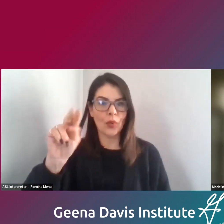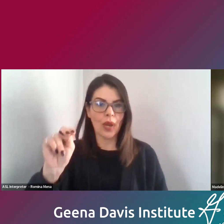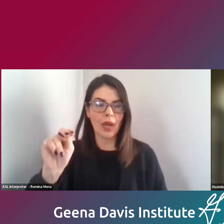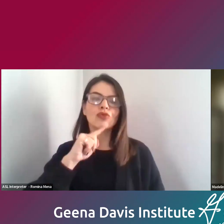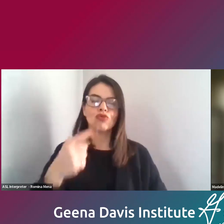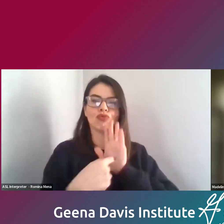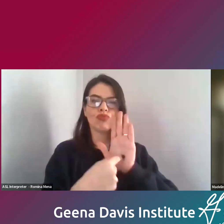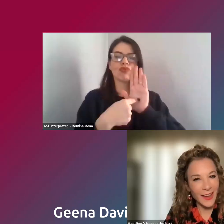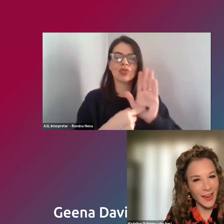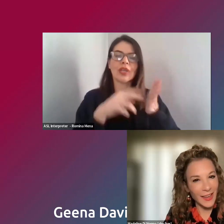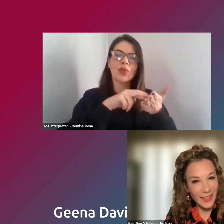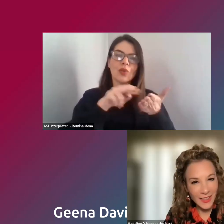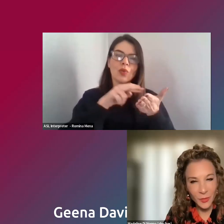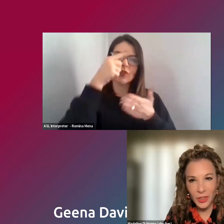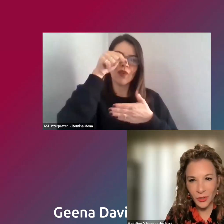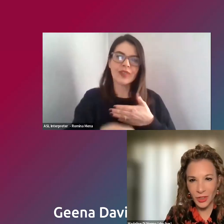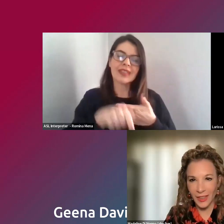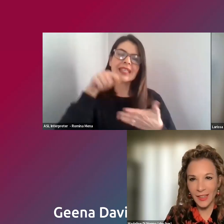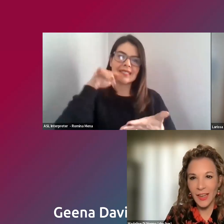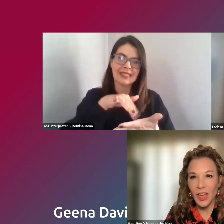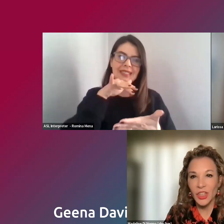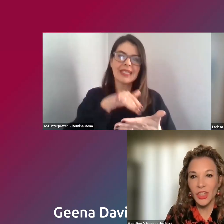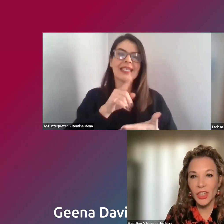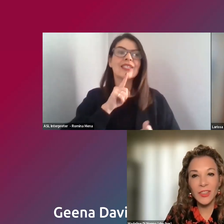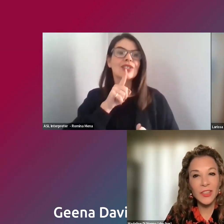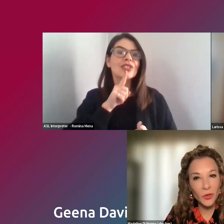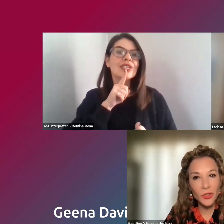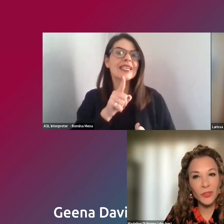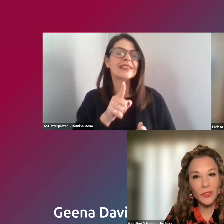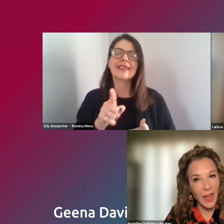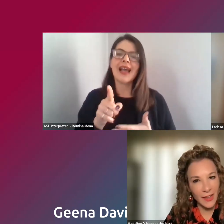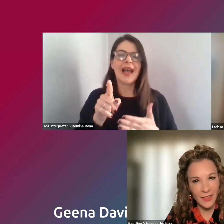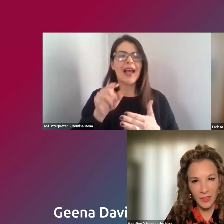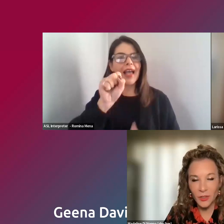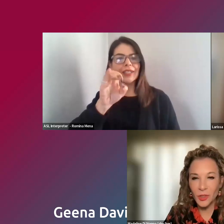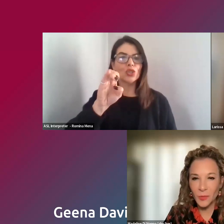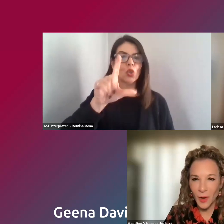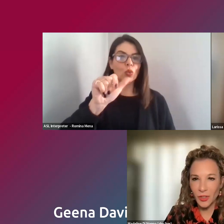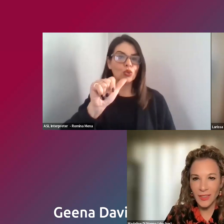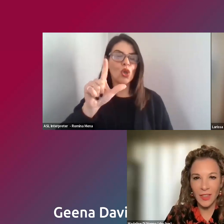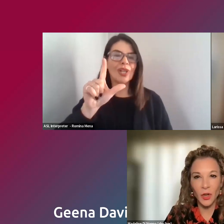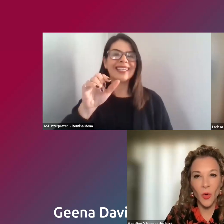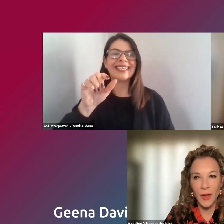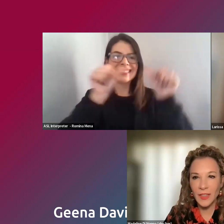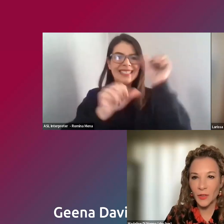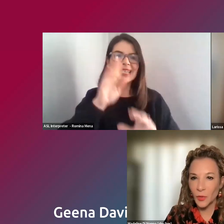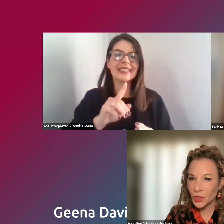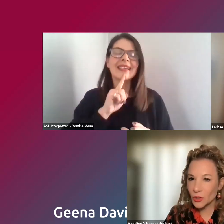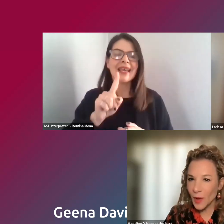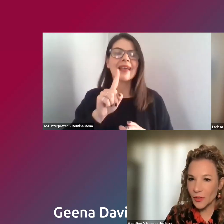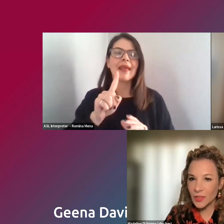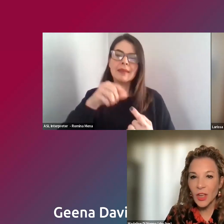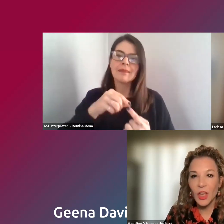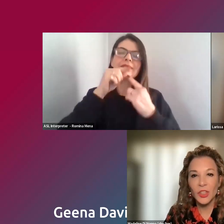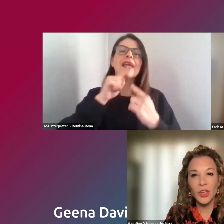the study. Larissa is the research lead. She is a social scientist who specializes in quantitative